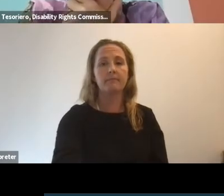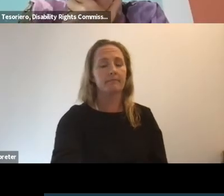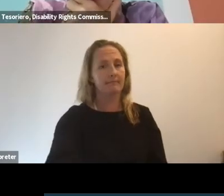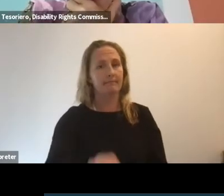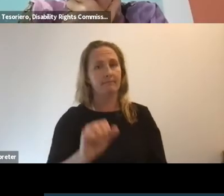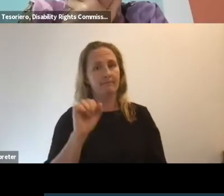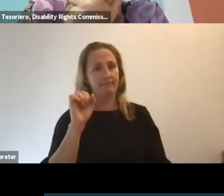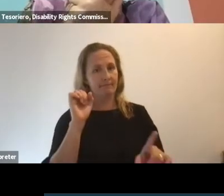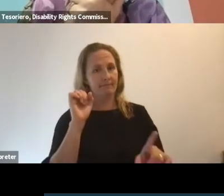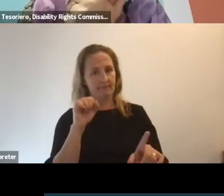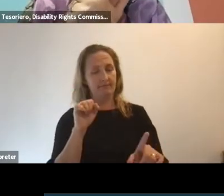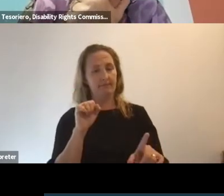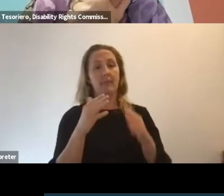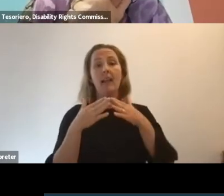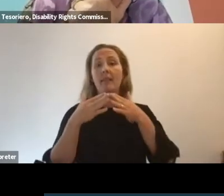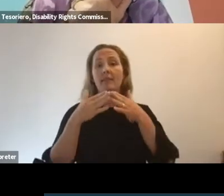We have in the Navy